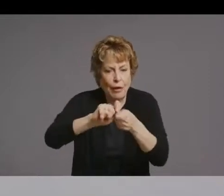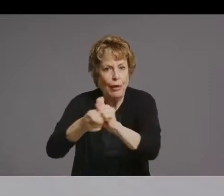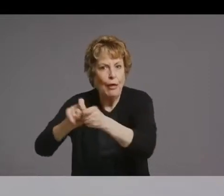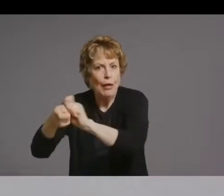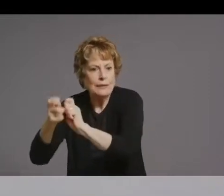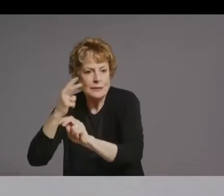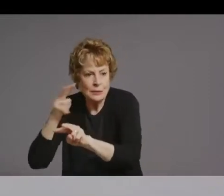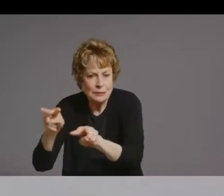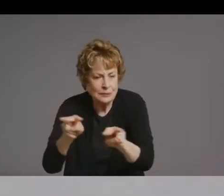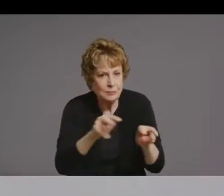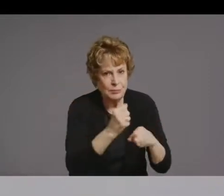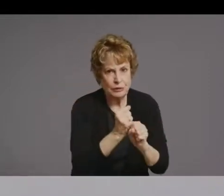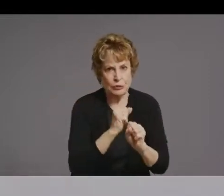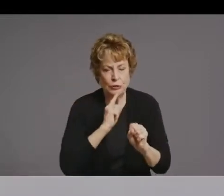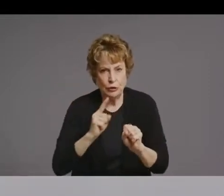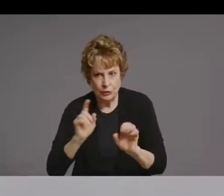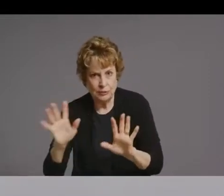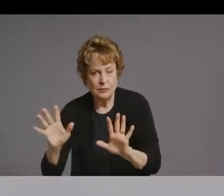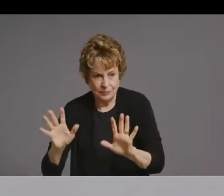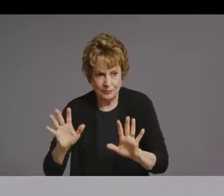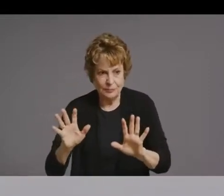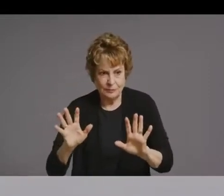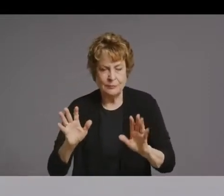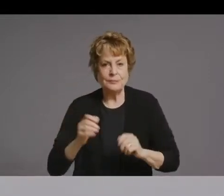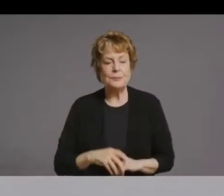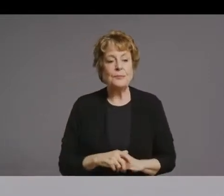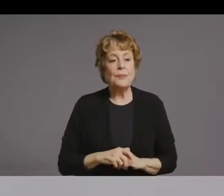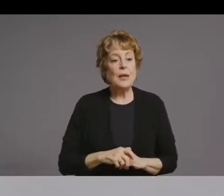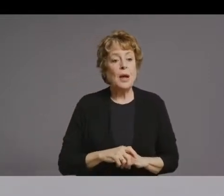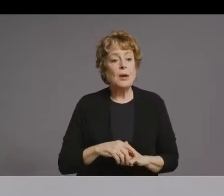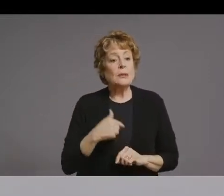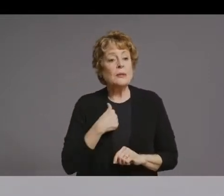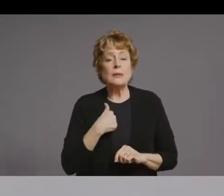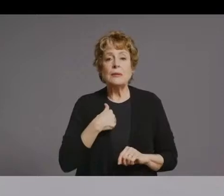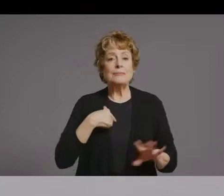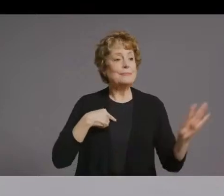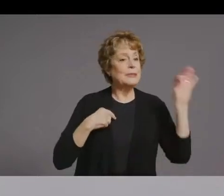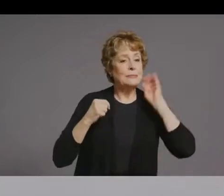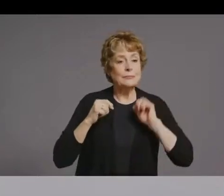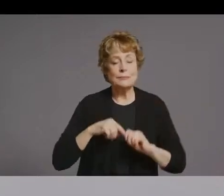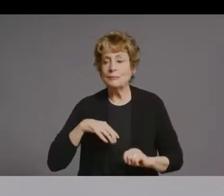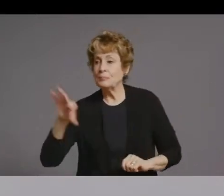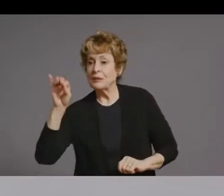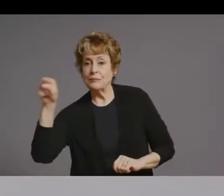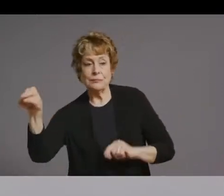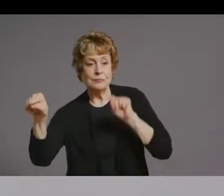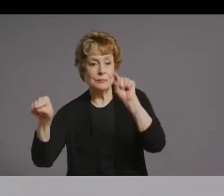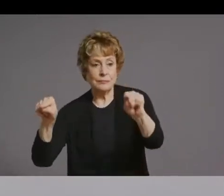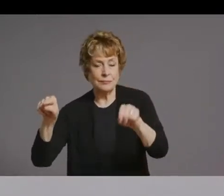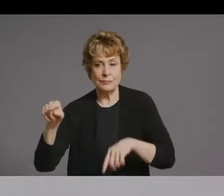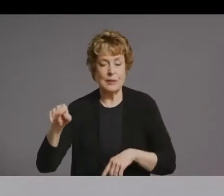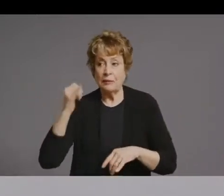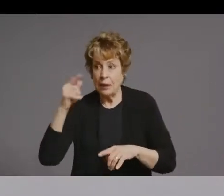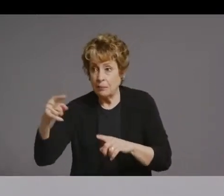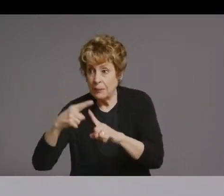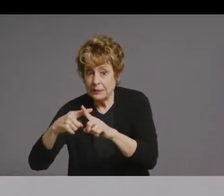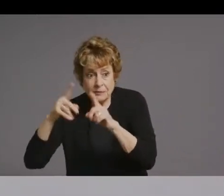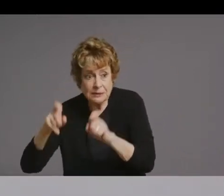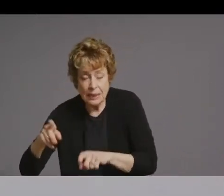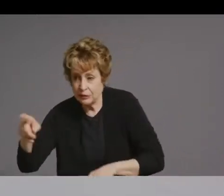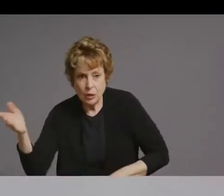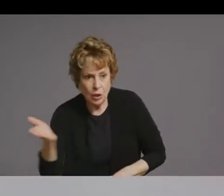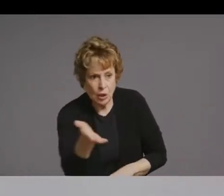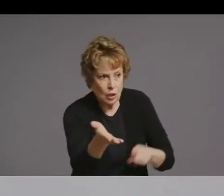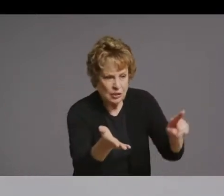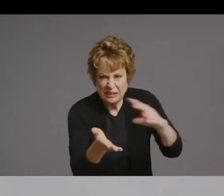we are randomly sampling some like people who test positive. Those are coming. We're doing the sequencing so that we